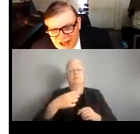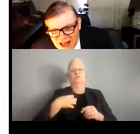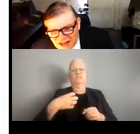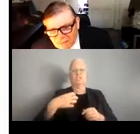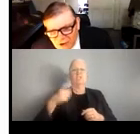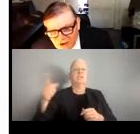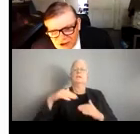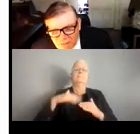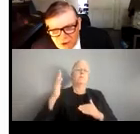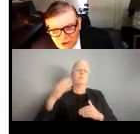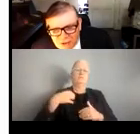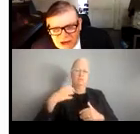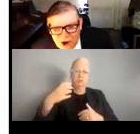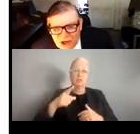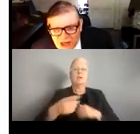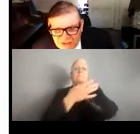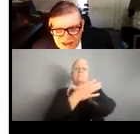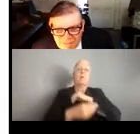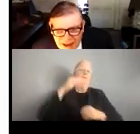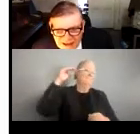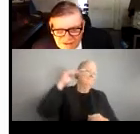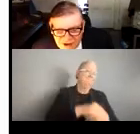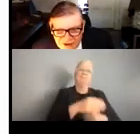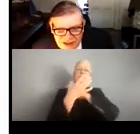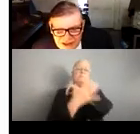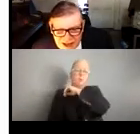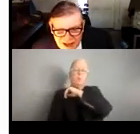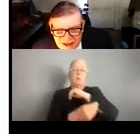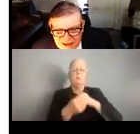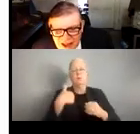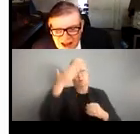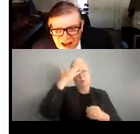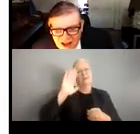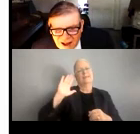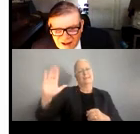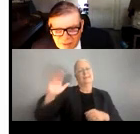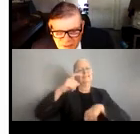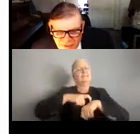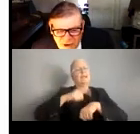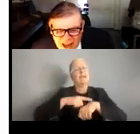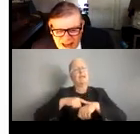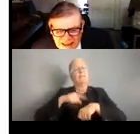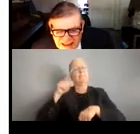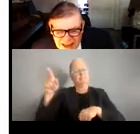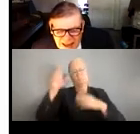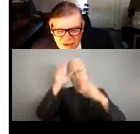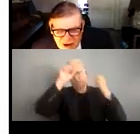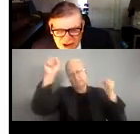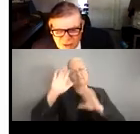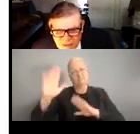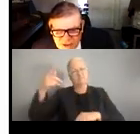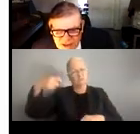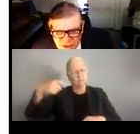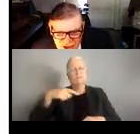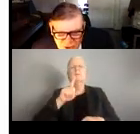richer and the poorest got poorer. So we know that that was the impact of his years. But before that, the